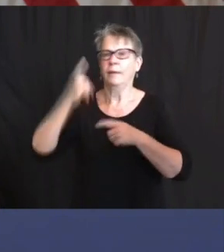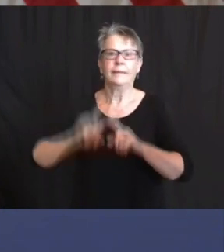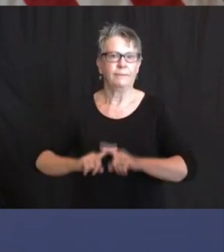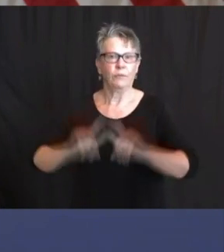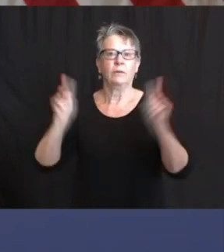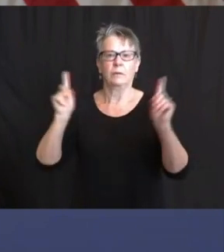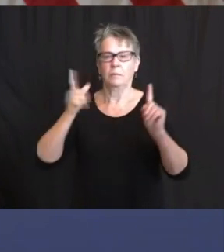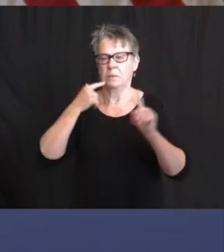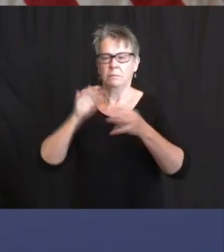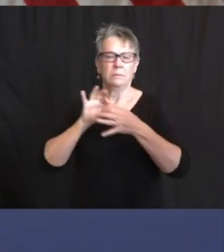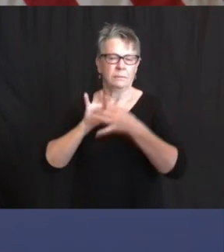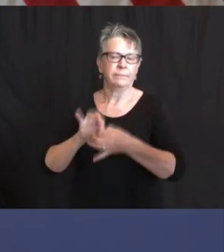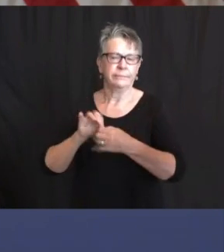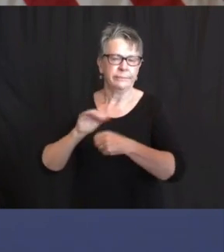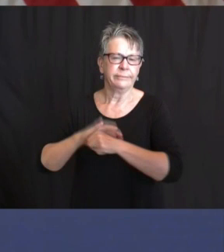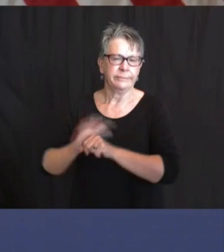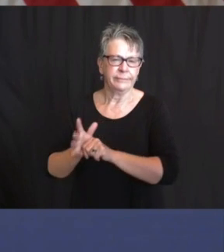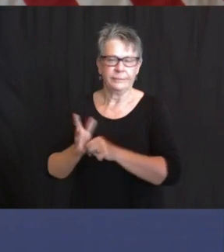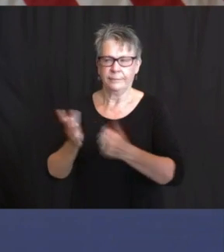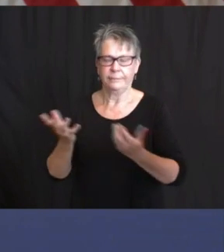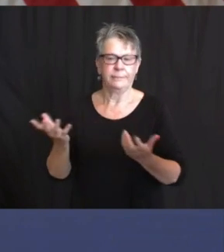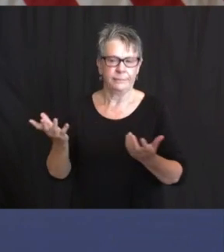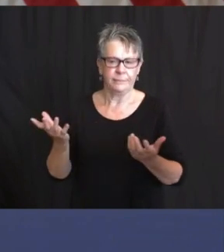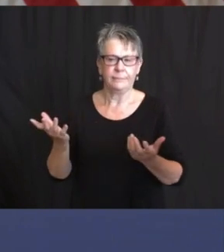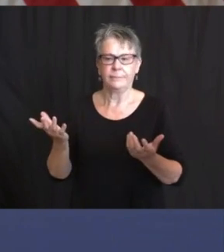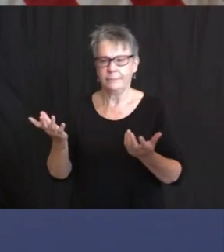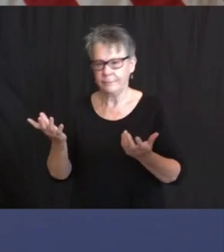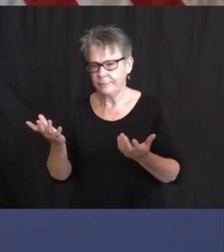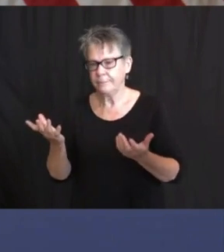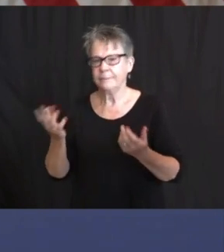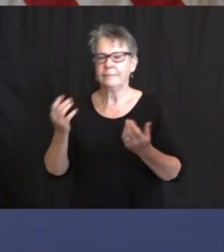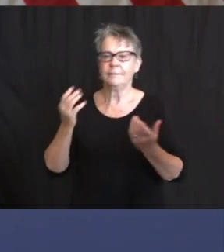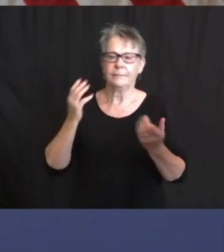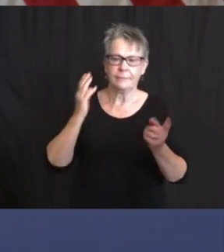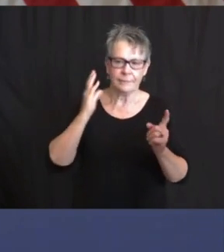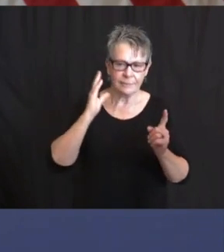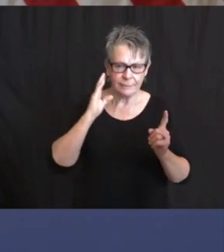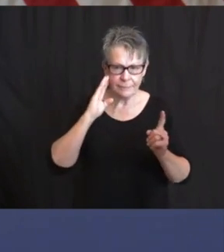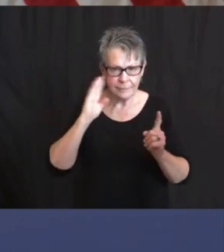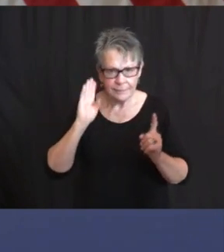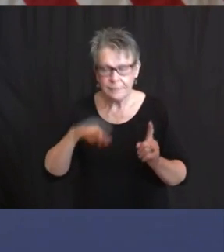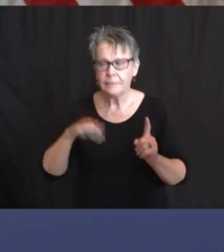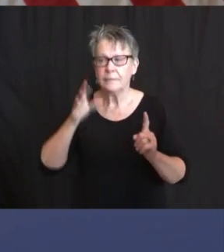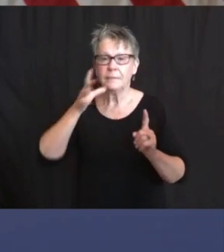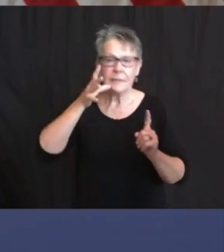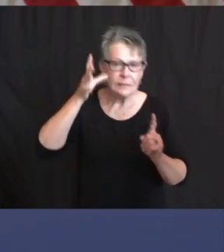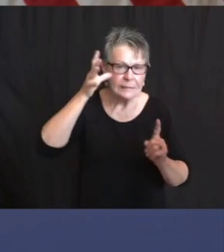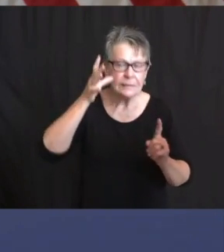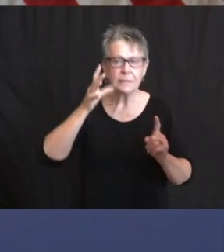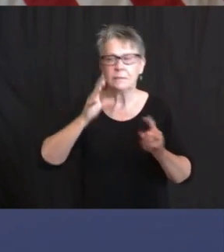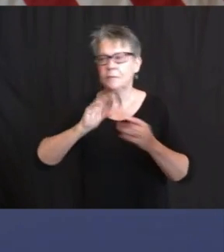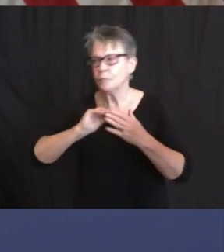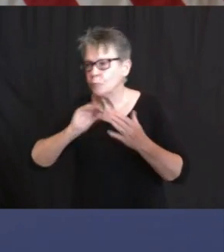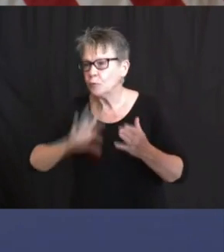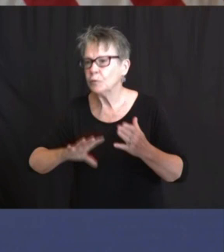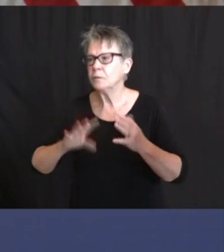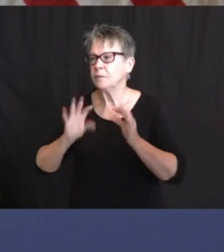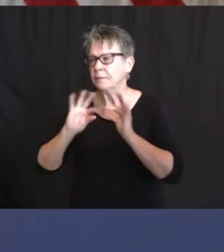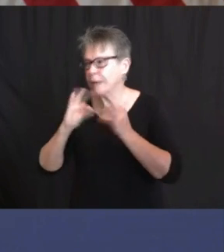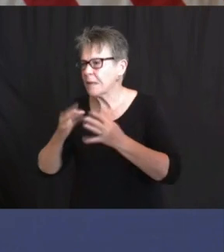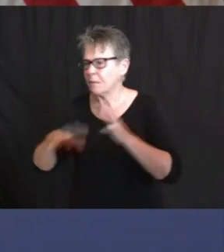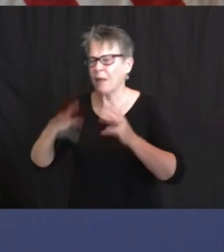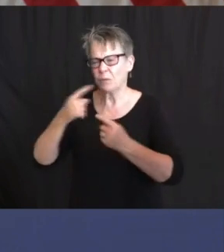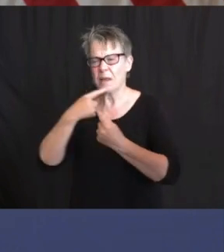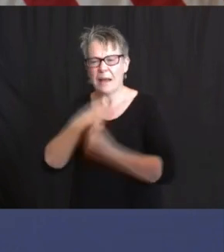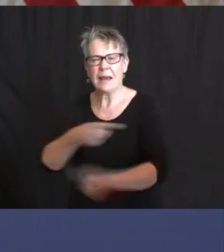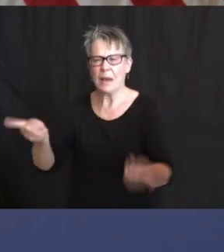of these plans, I don't know if I mentioned this, will need to be made public. So before you make the decision or before you sign up, you will be able to see exactly